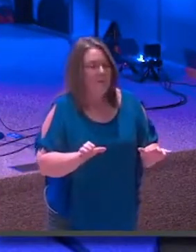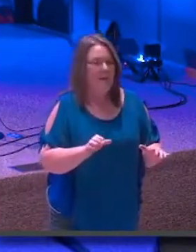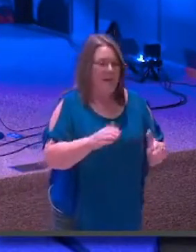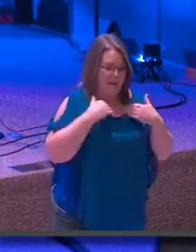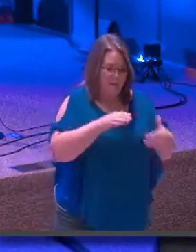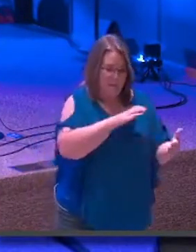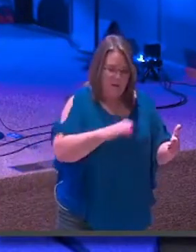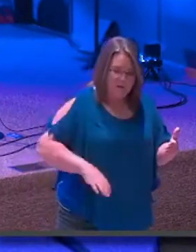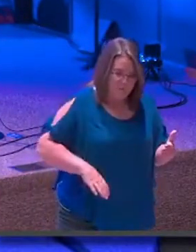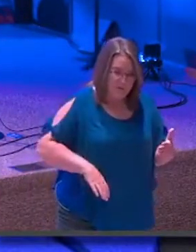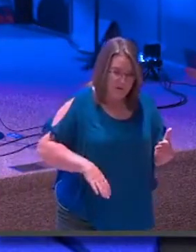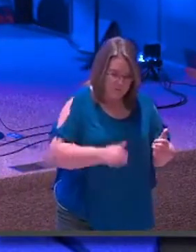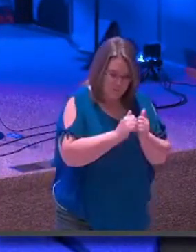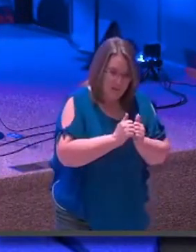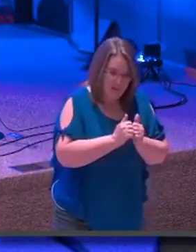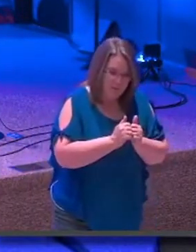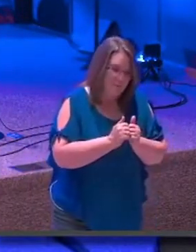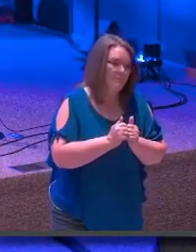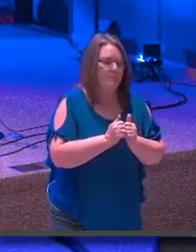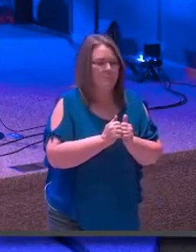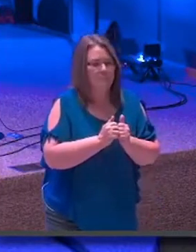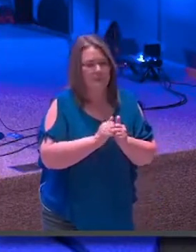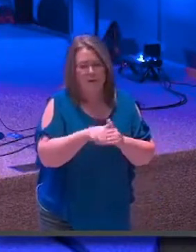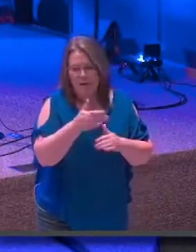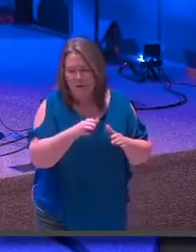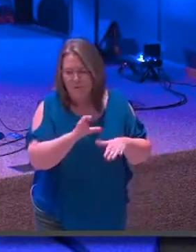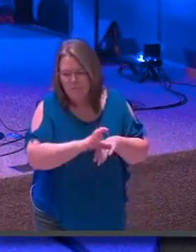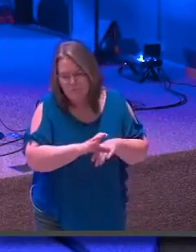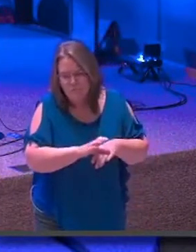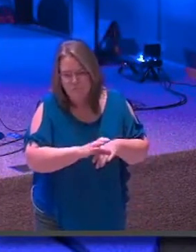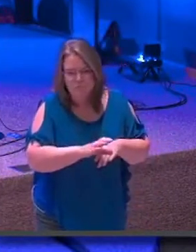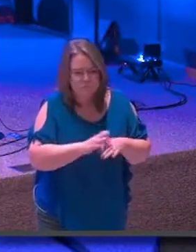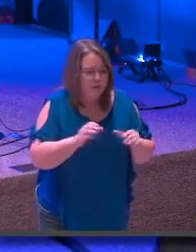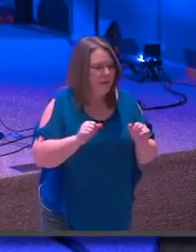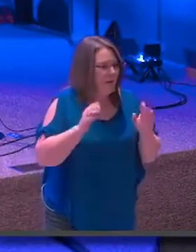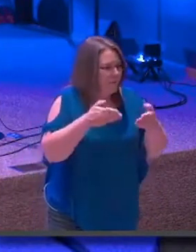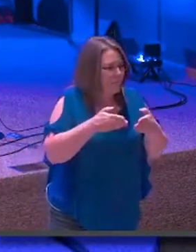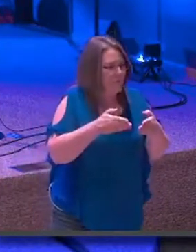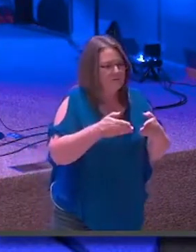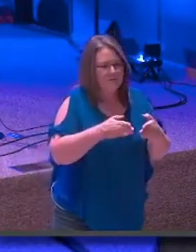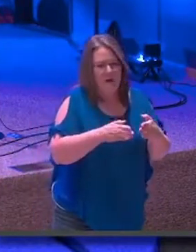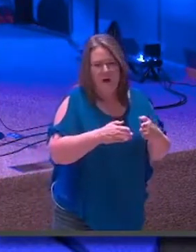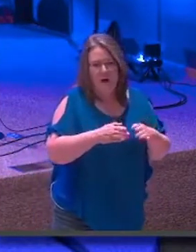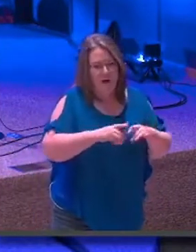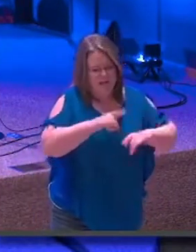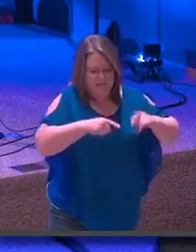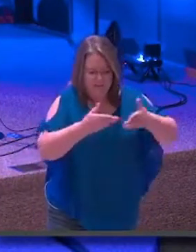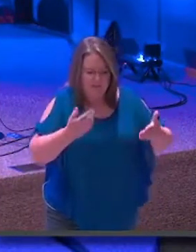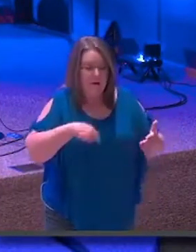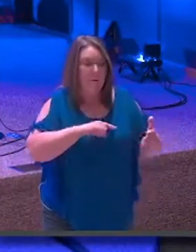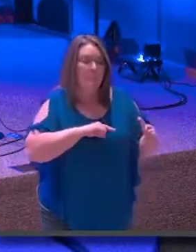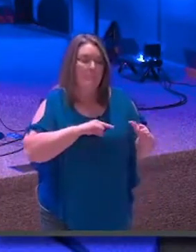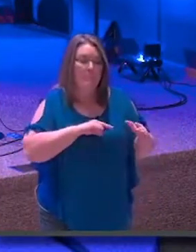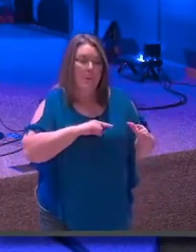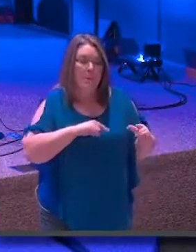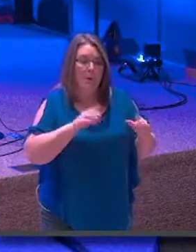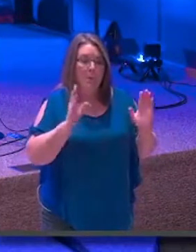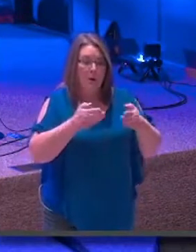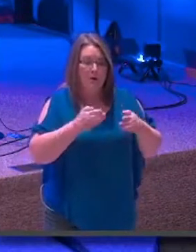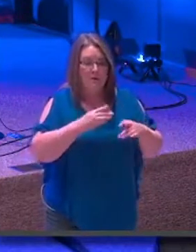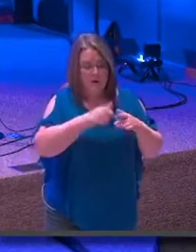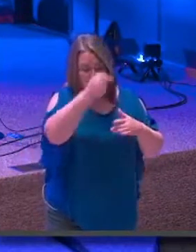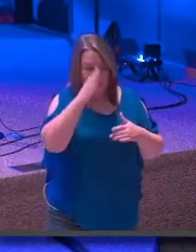whole, other churches and so on, can focus on all the other different things, but we're going to focus on what God has called